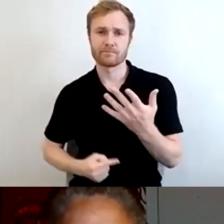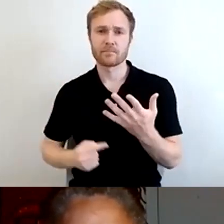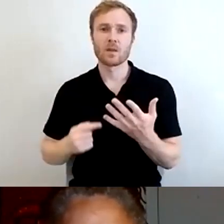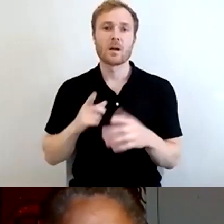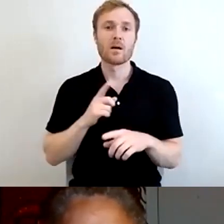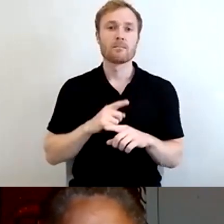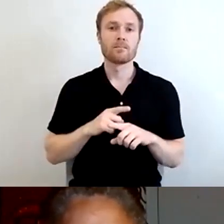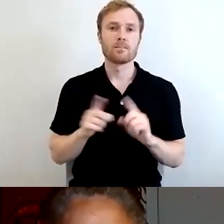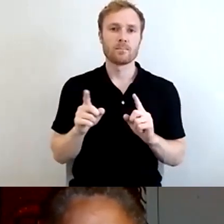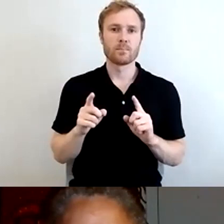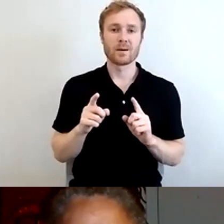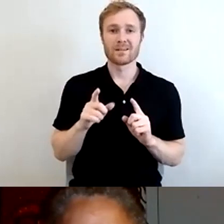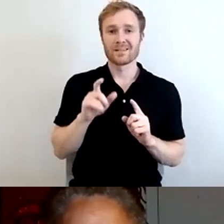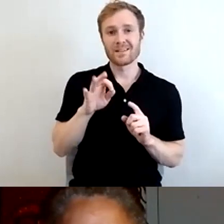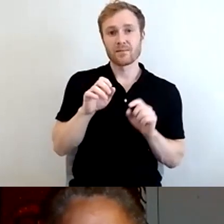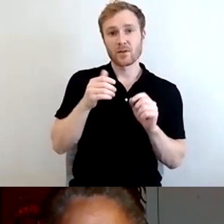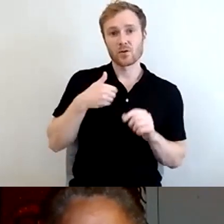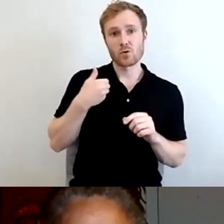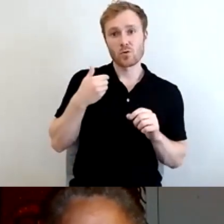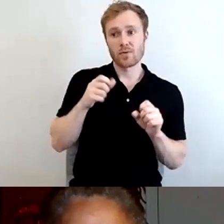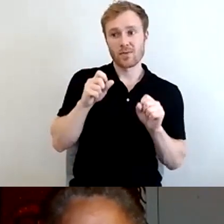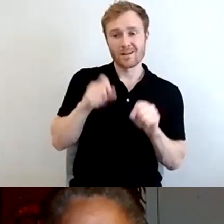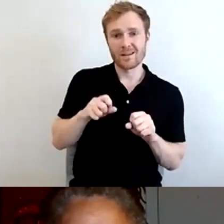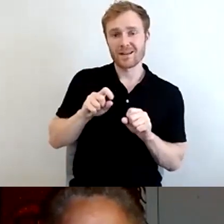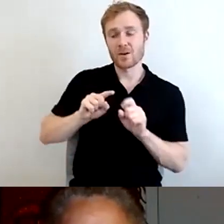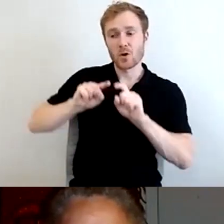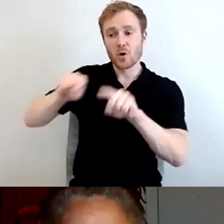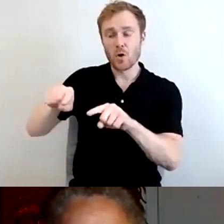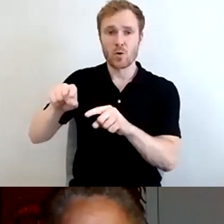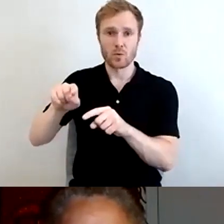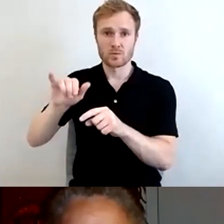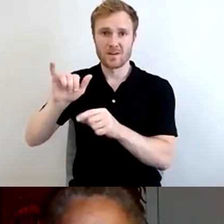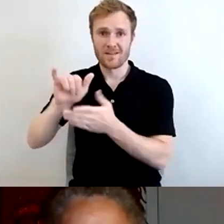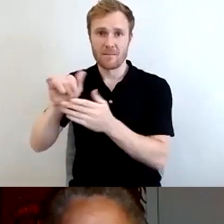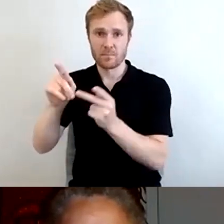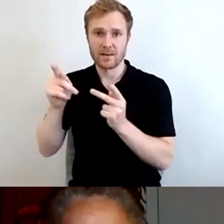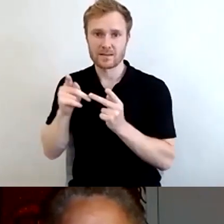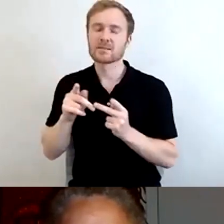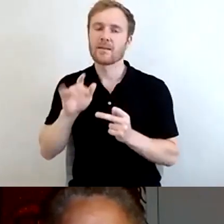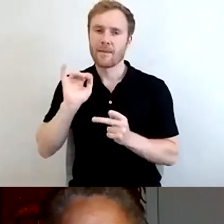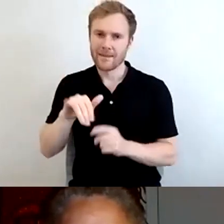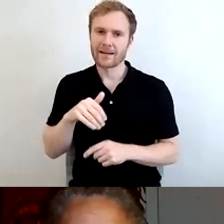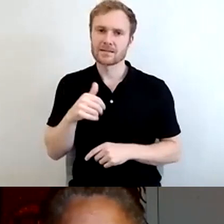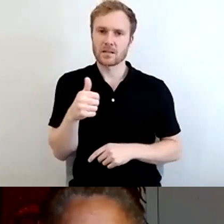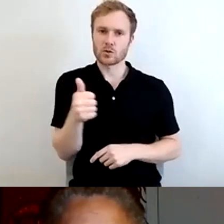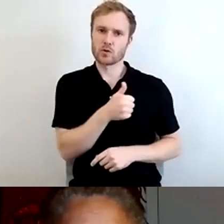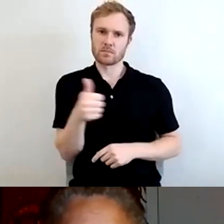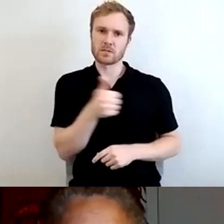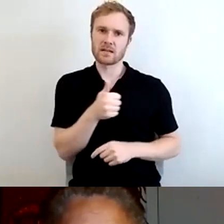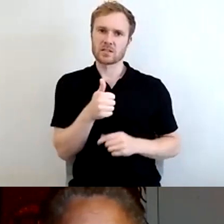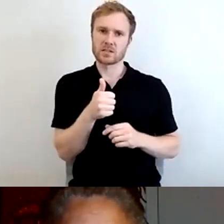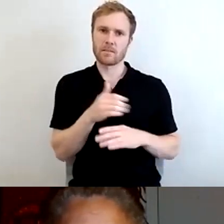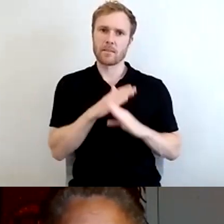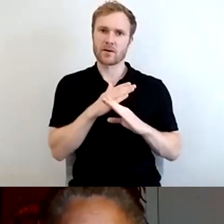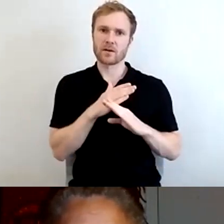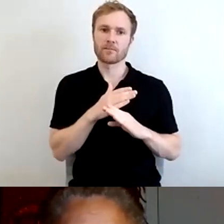can even get down to those places. And that's where the transportation barrier is. Yep. When we have, like, for me as a youth